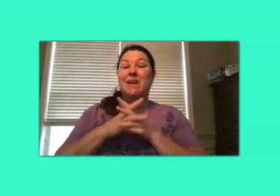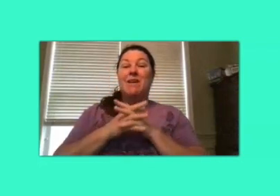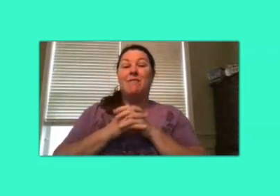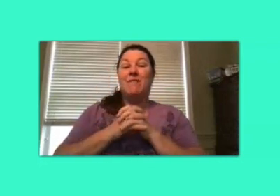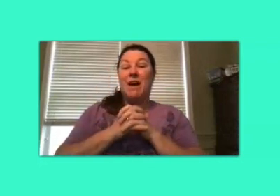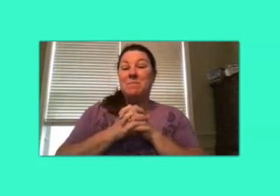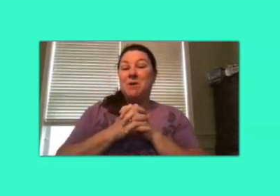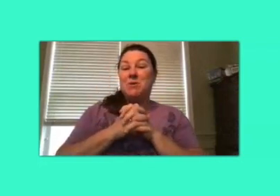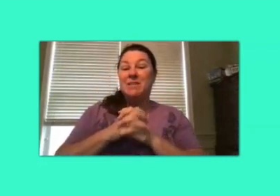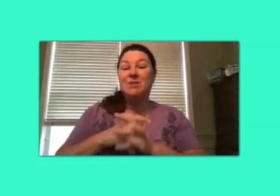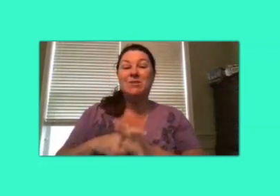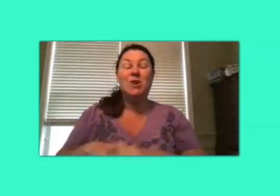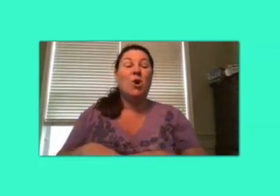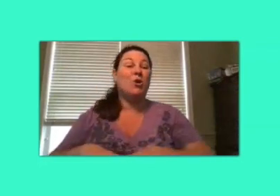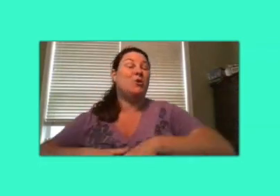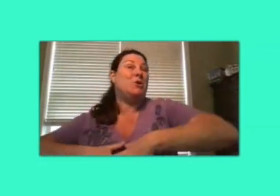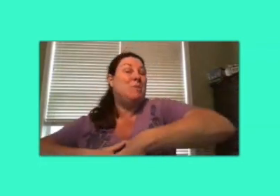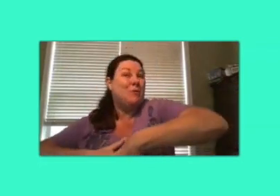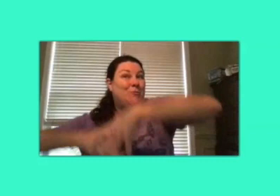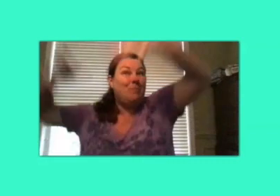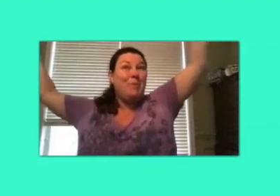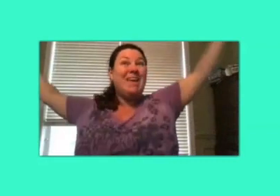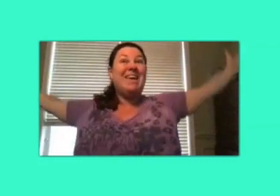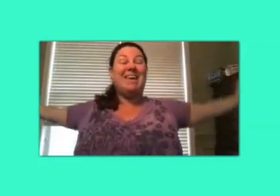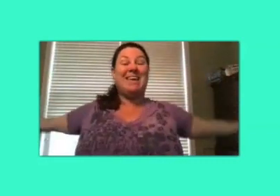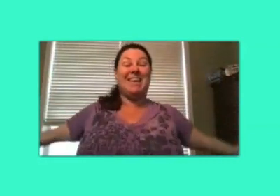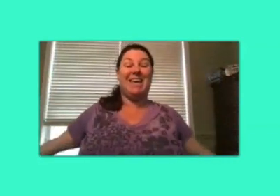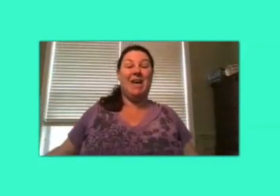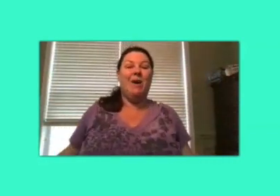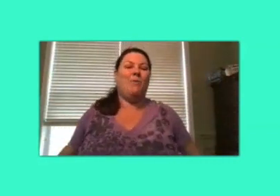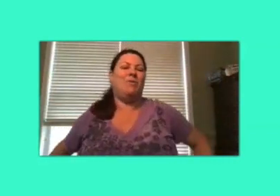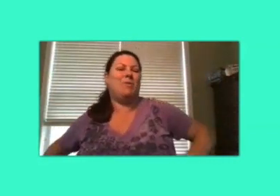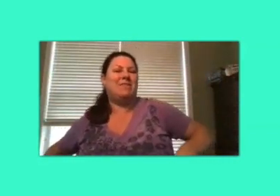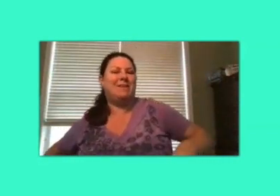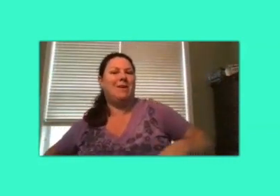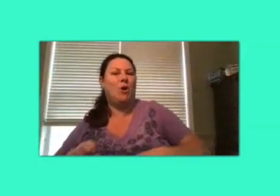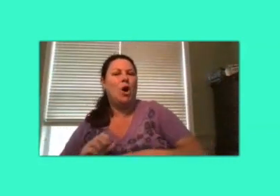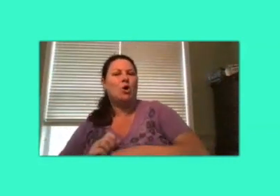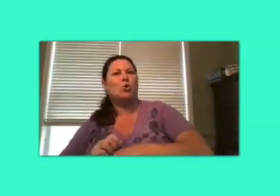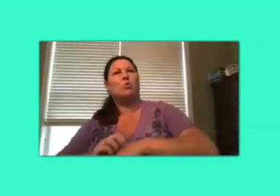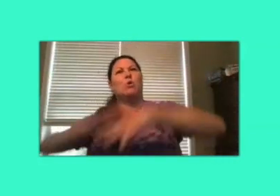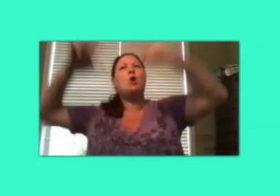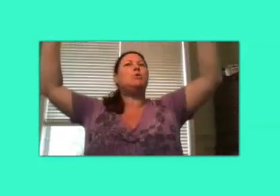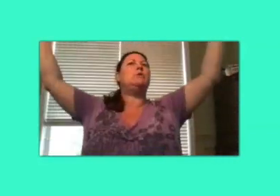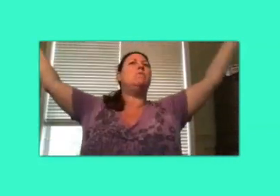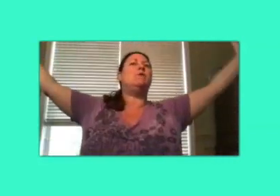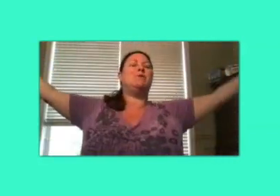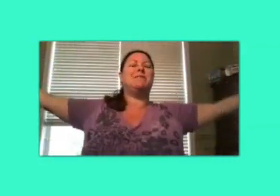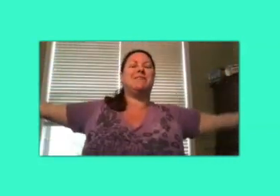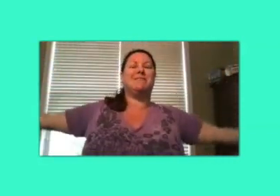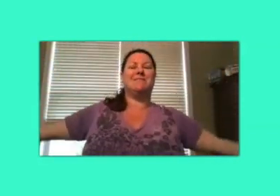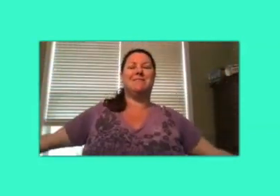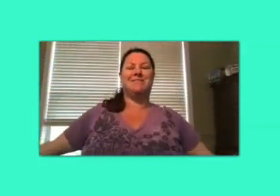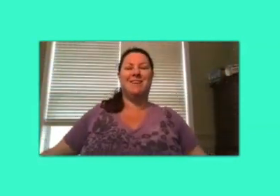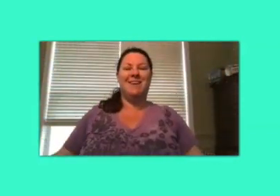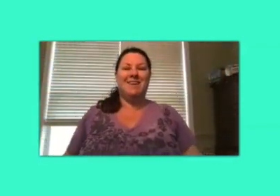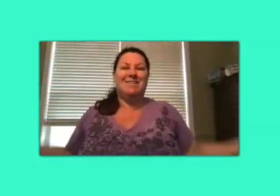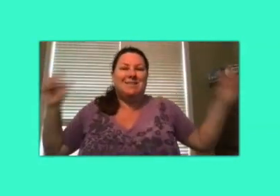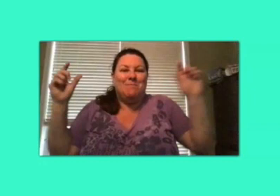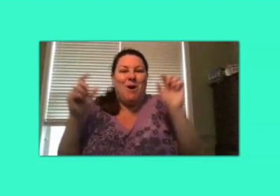movements, fine motor skills, or you can move big with what they call gross motor